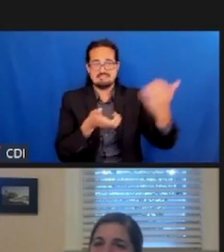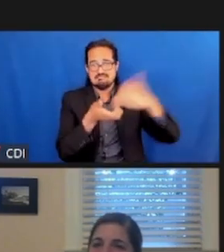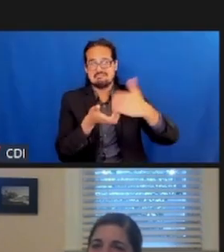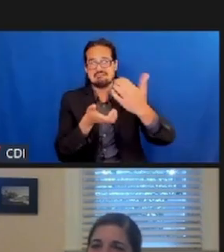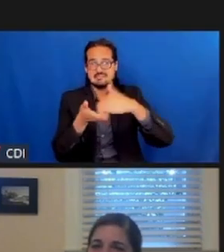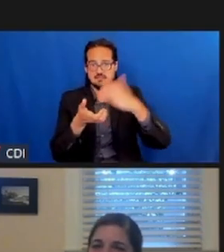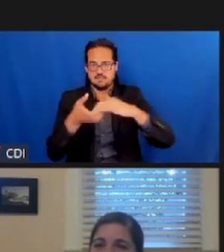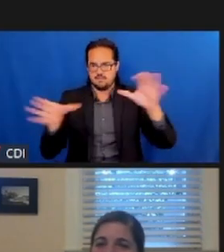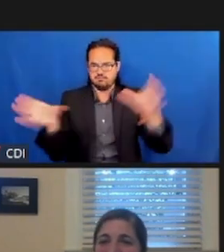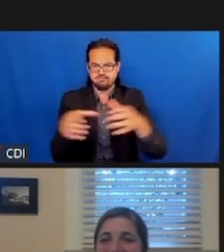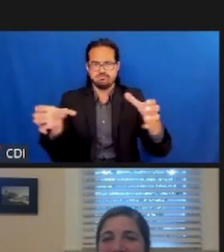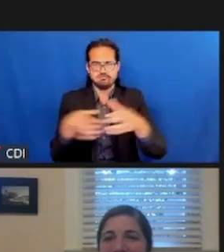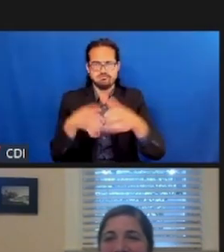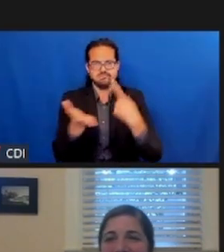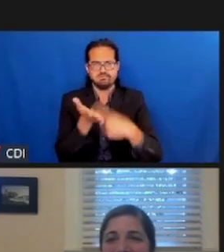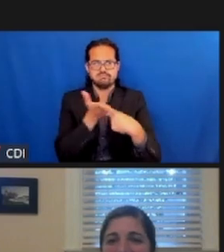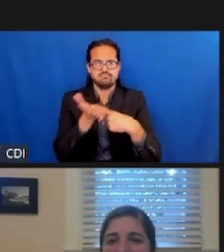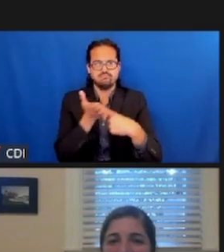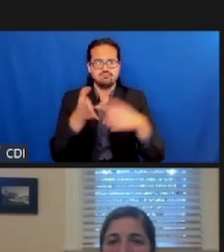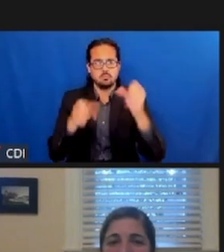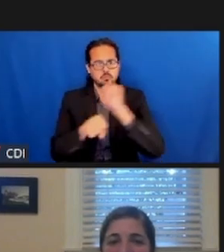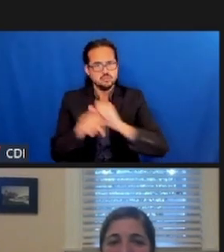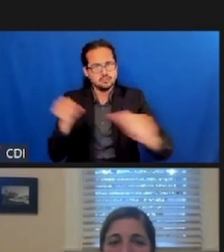Dr. Eberhardt, and your team.